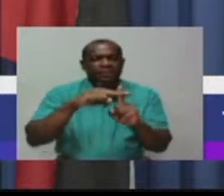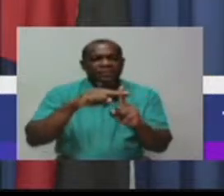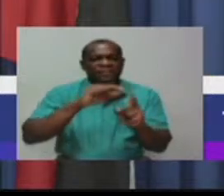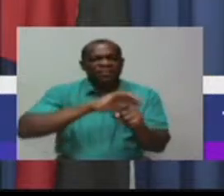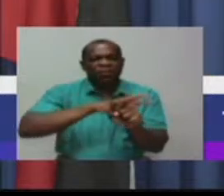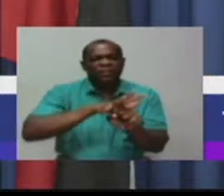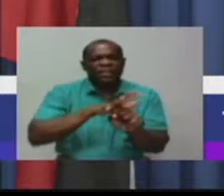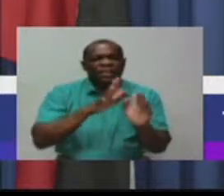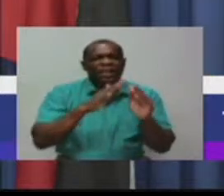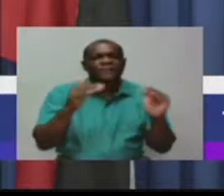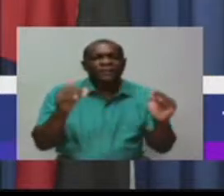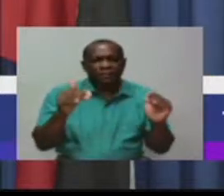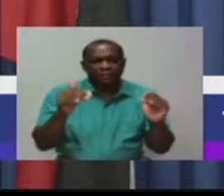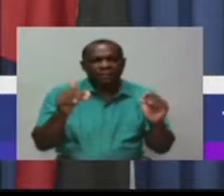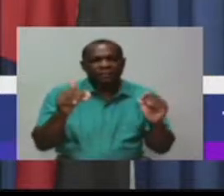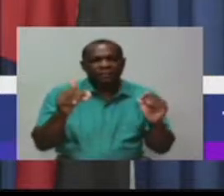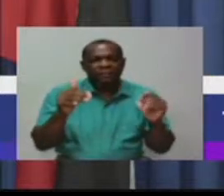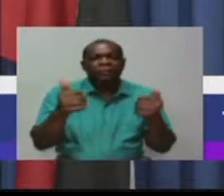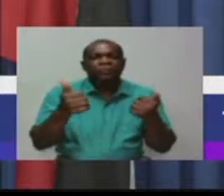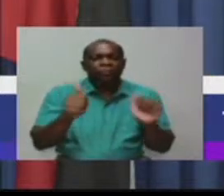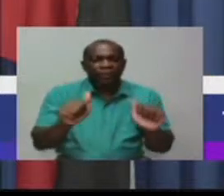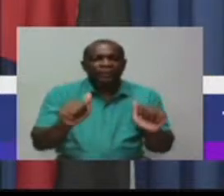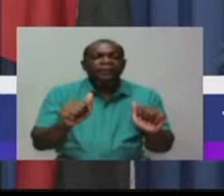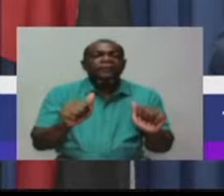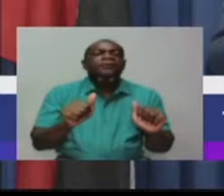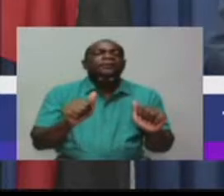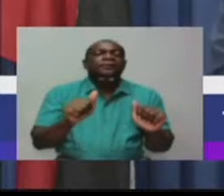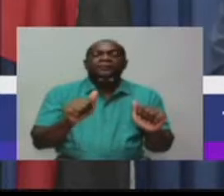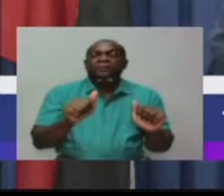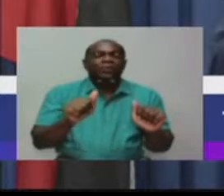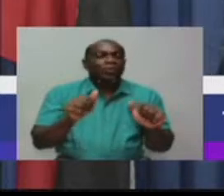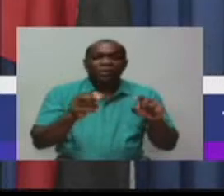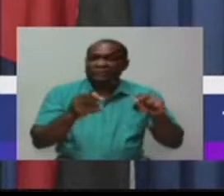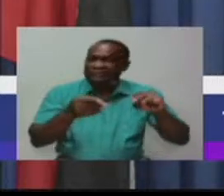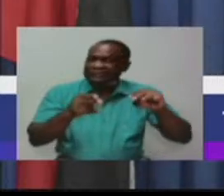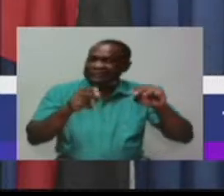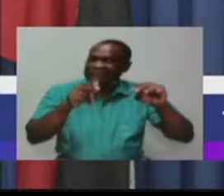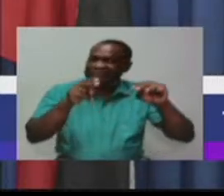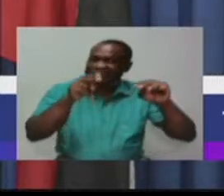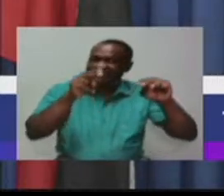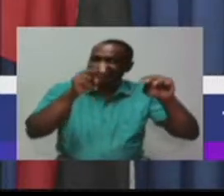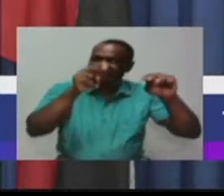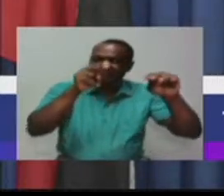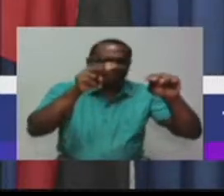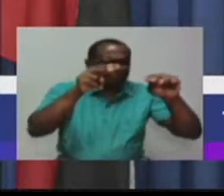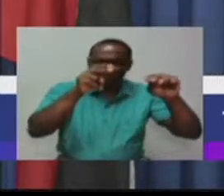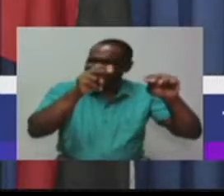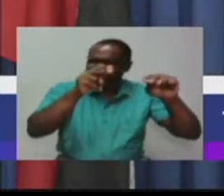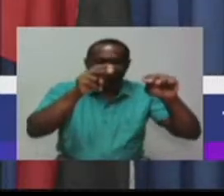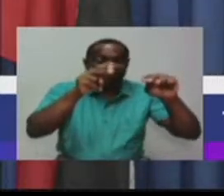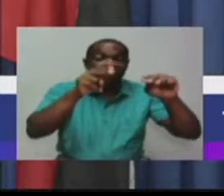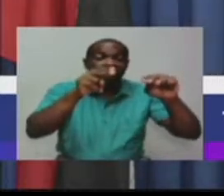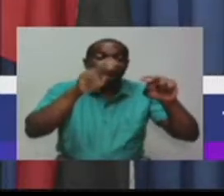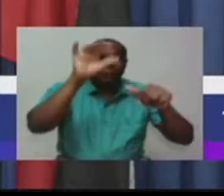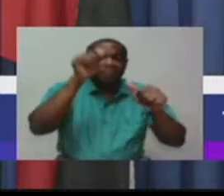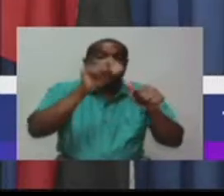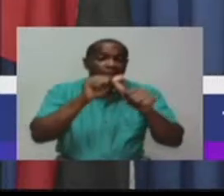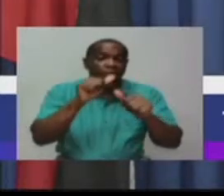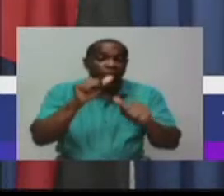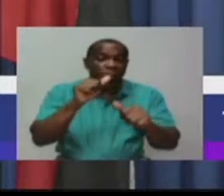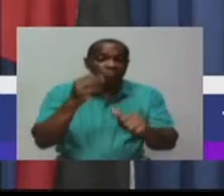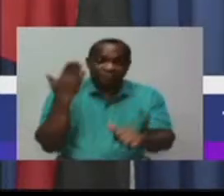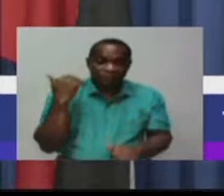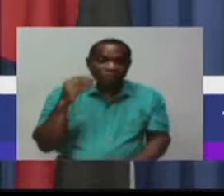look at Dr. Heinz's graph, see where we started in March and how that graph moved